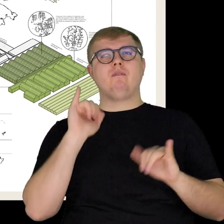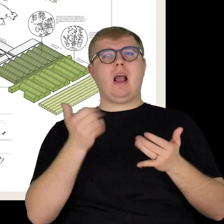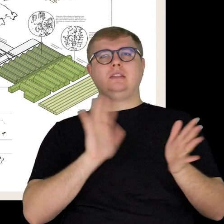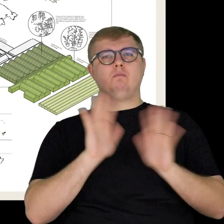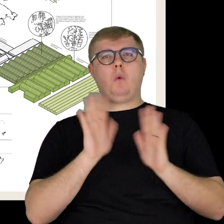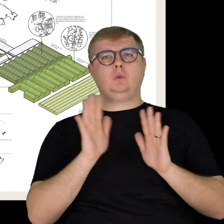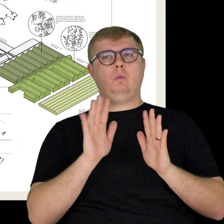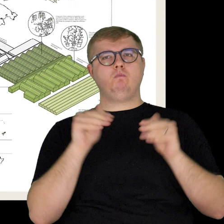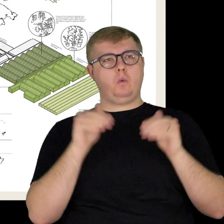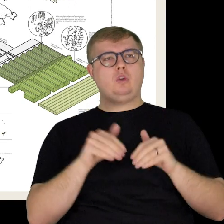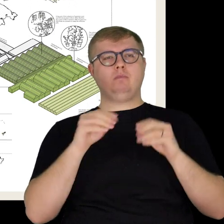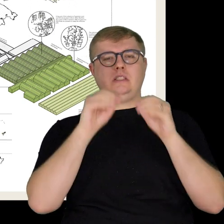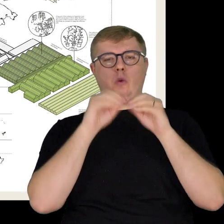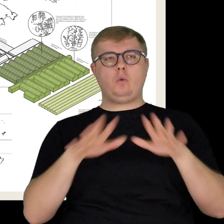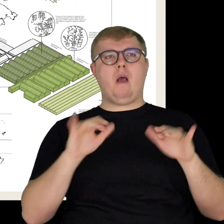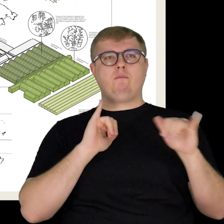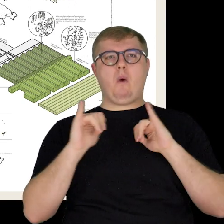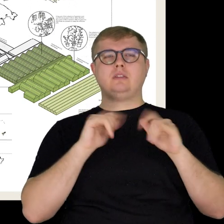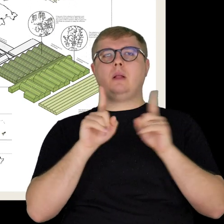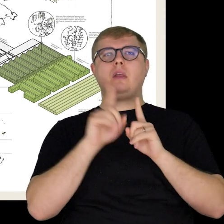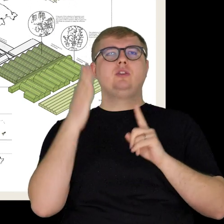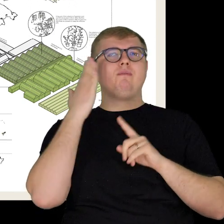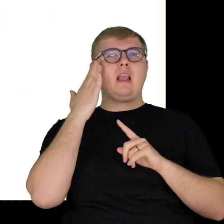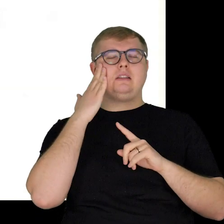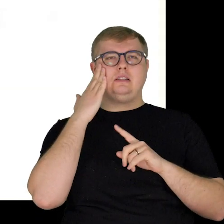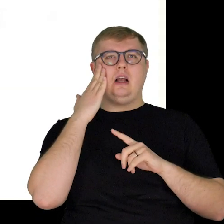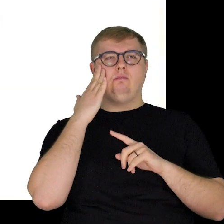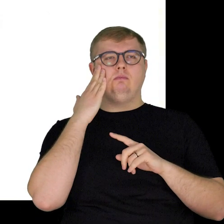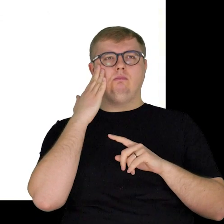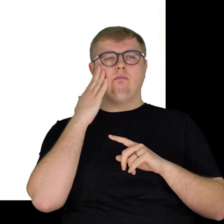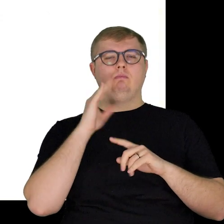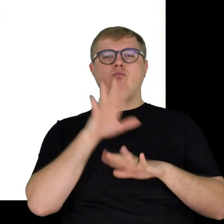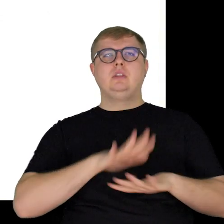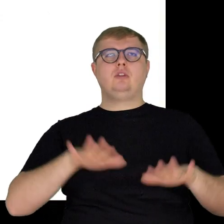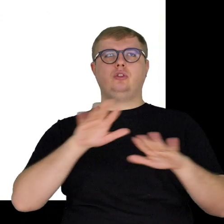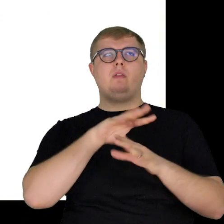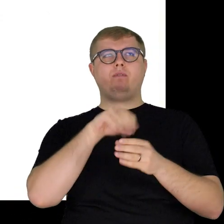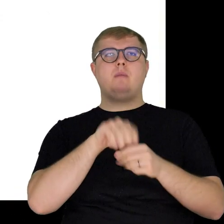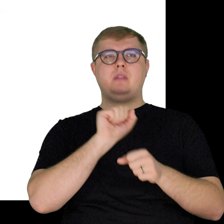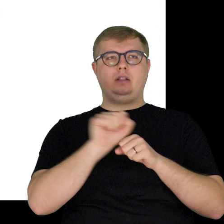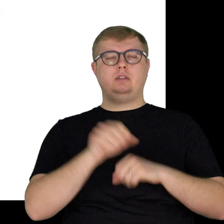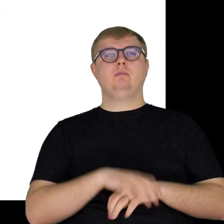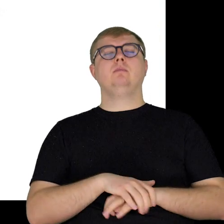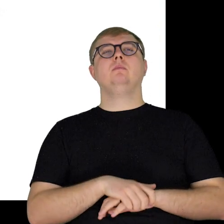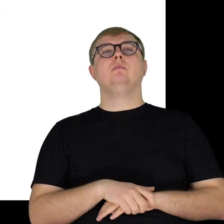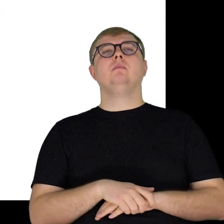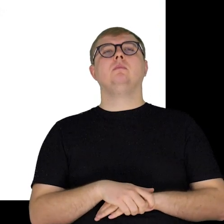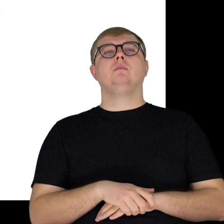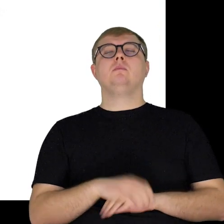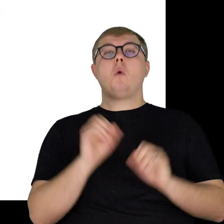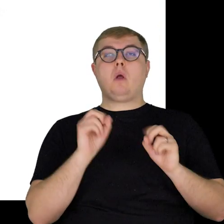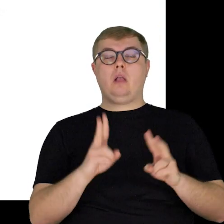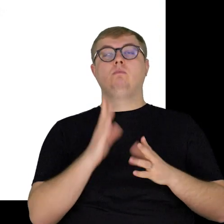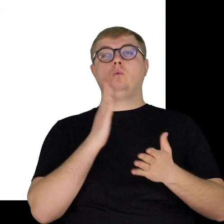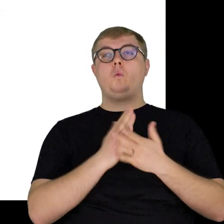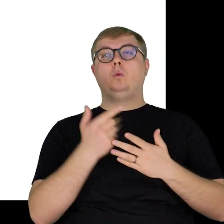of power and knowledge are inscribed into the space. Okay. So we identified with our students these